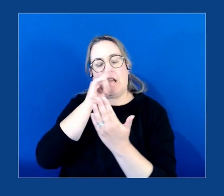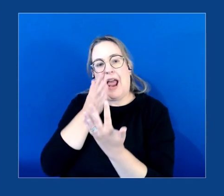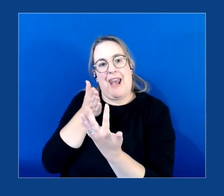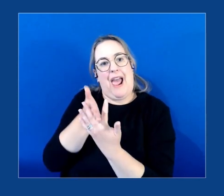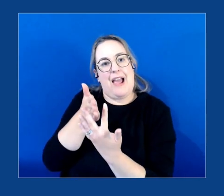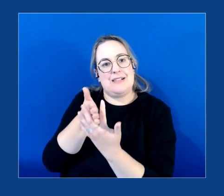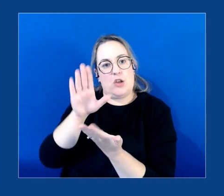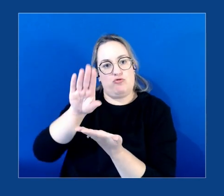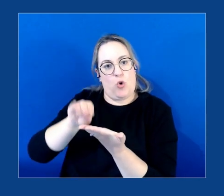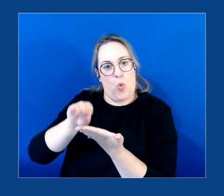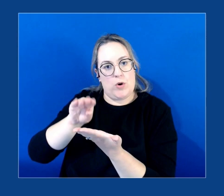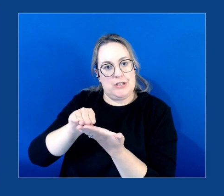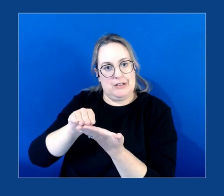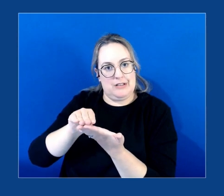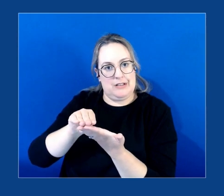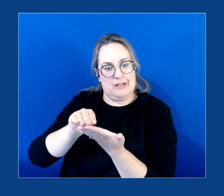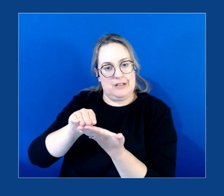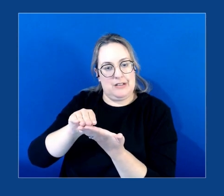and related to this,